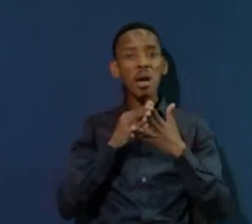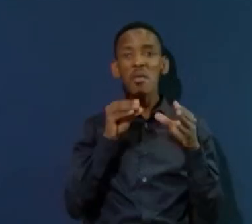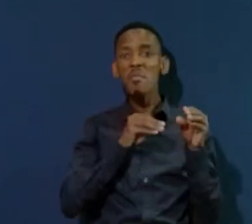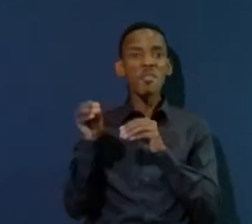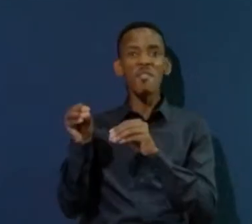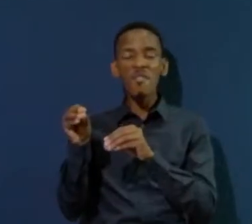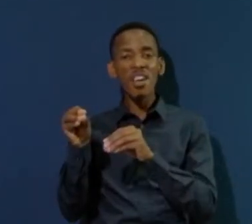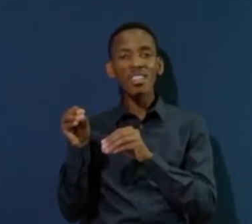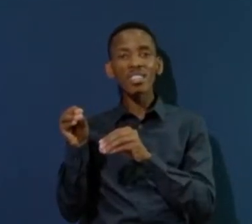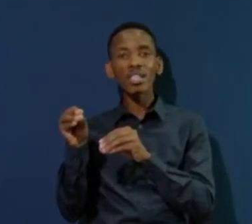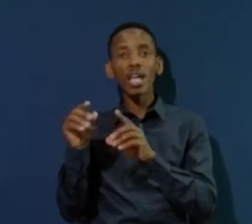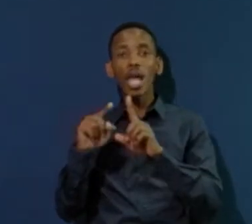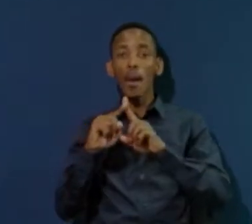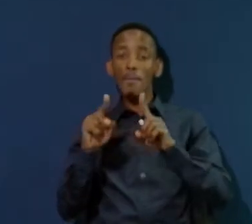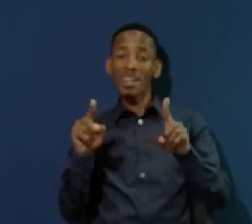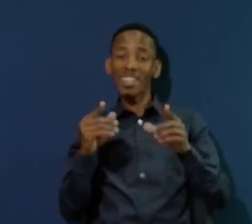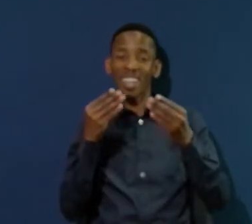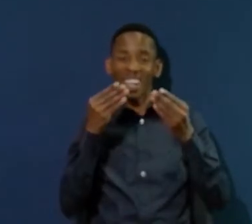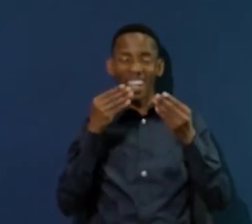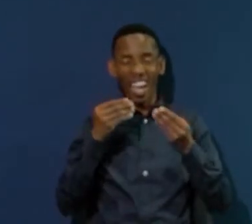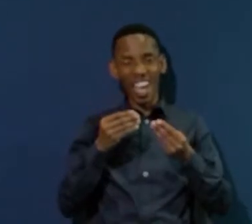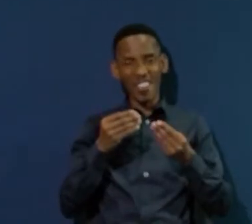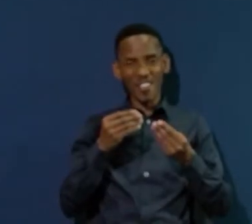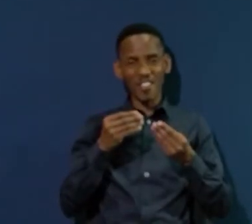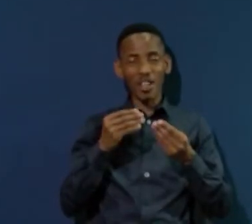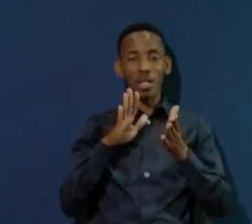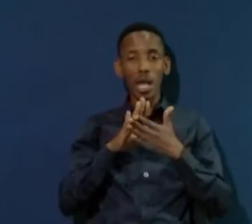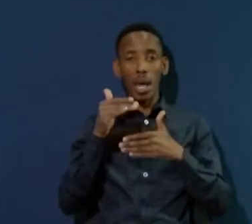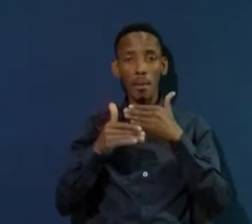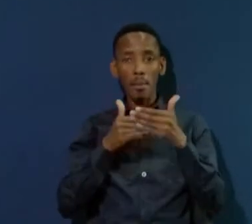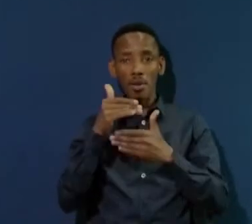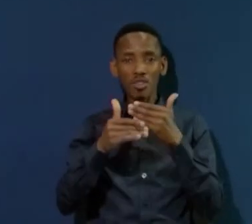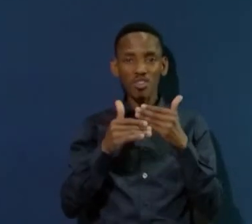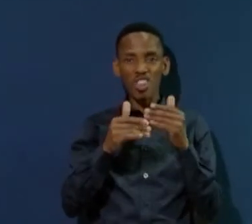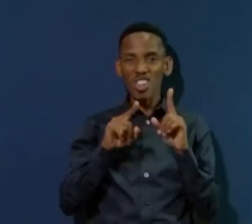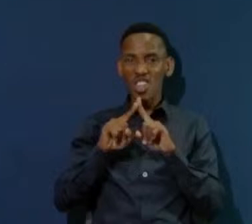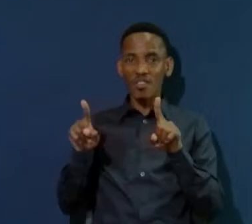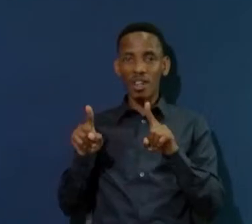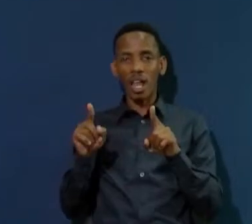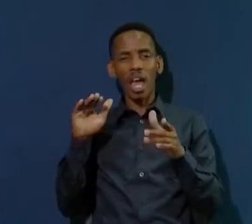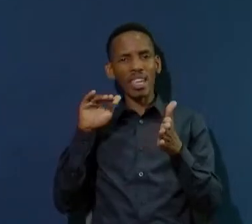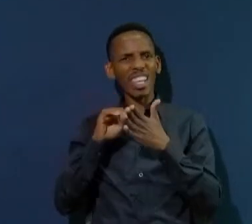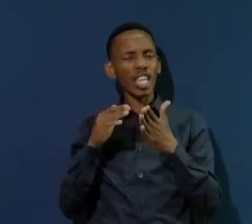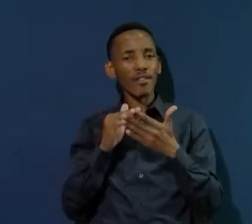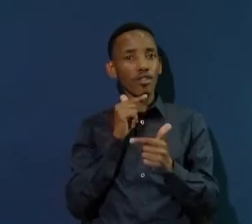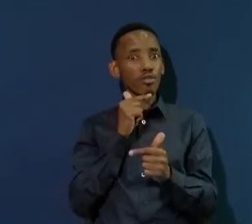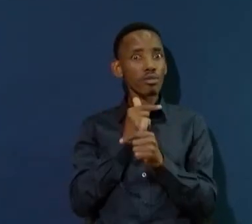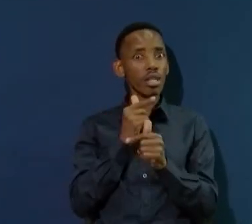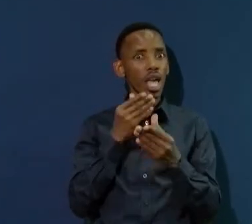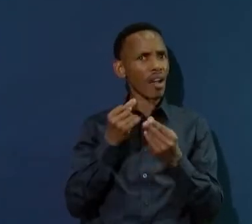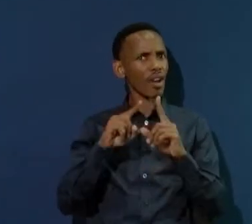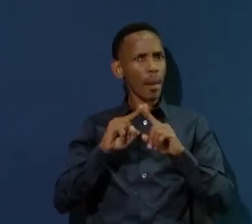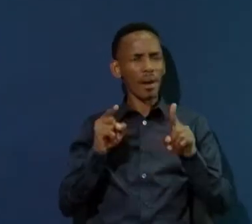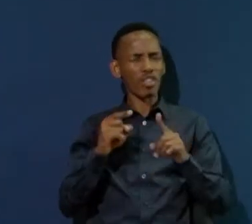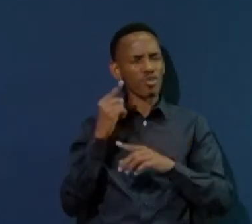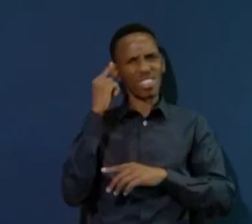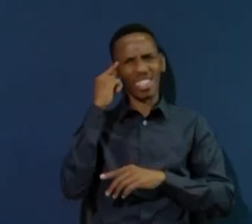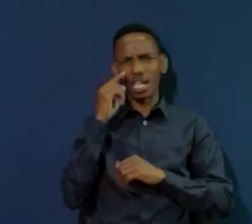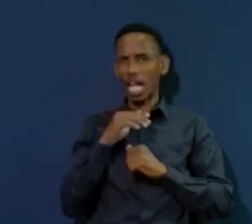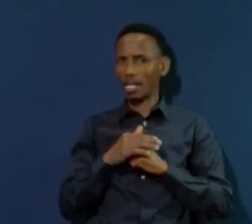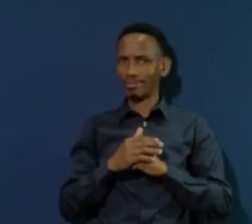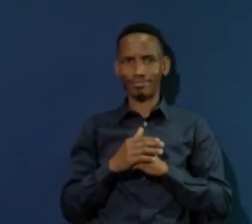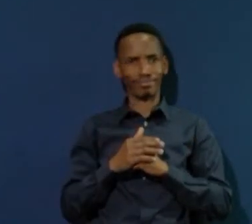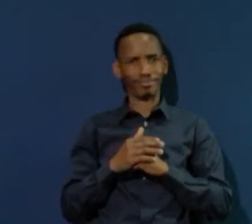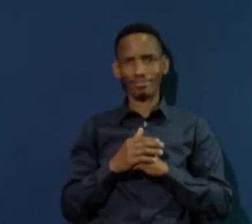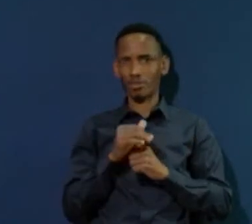though there's different extents of distrust to the process, but there'll always be, even in the most trusting people, there'll always be that thing in the back of their mind, asking those